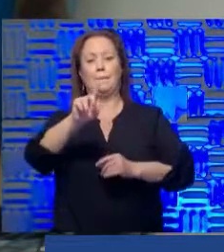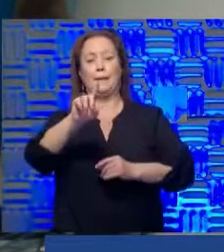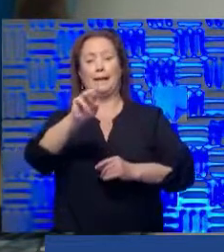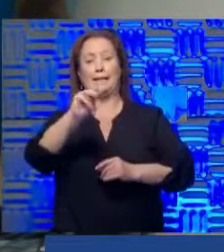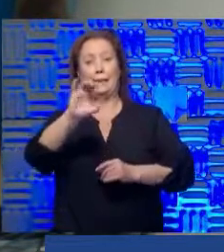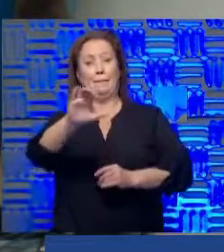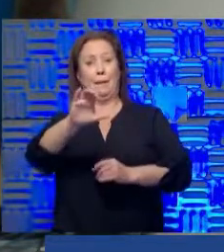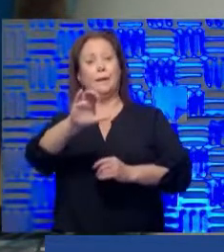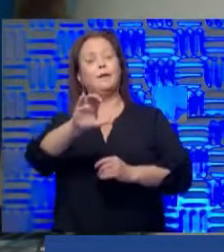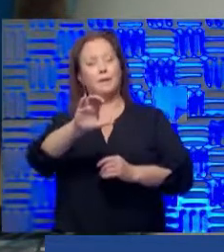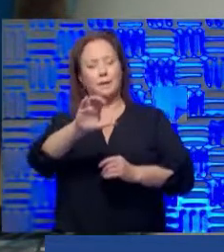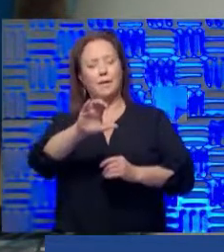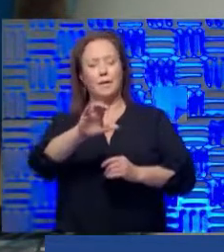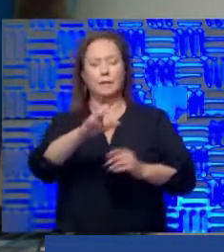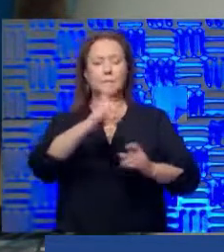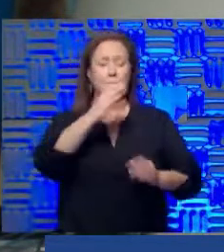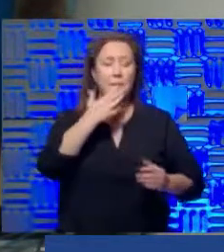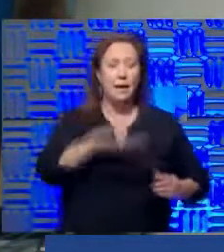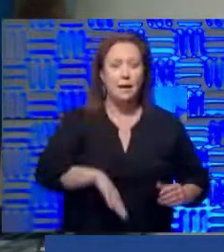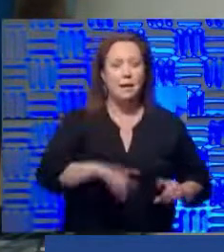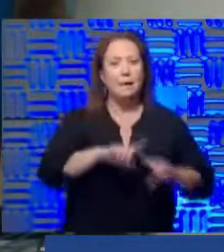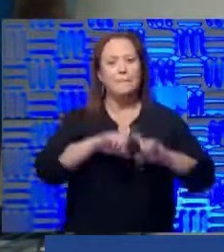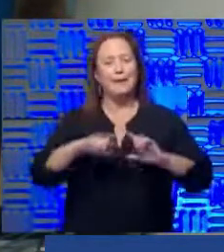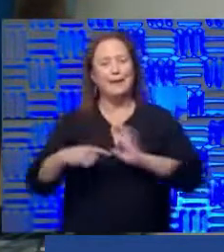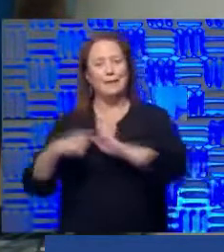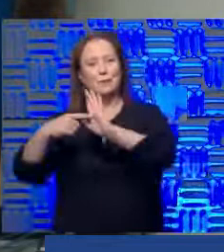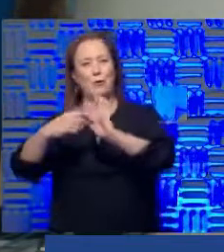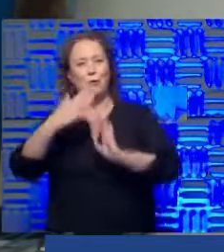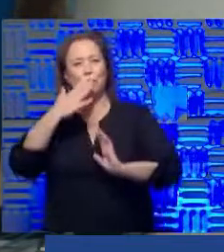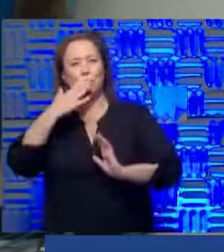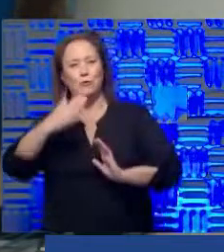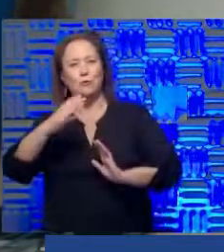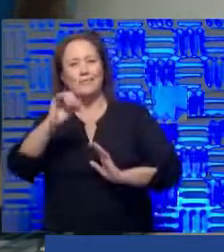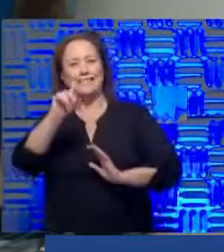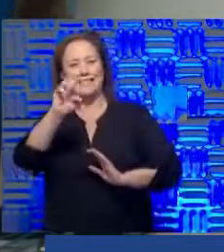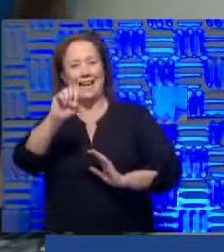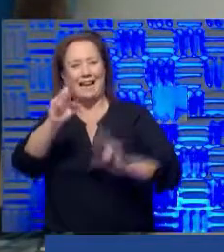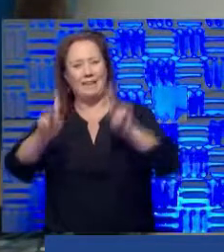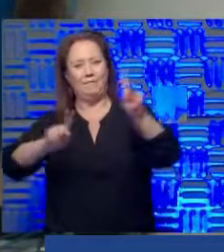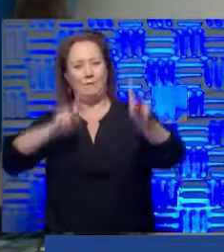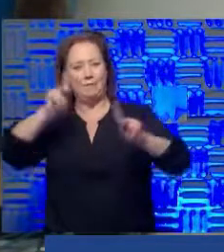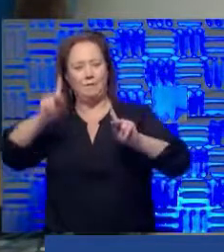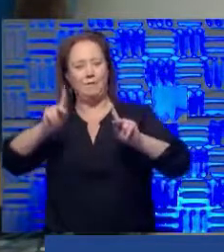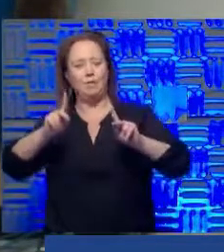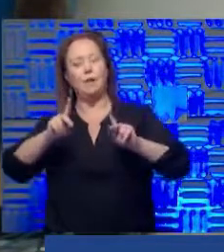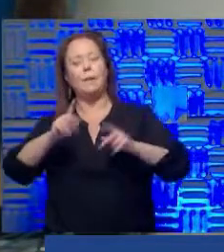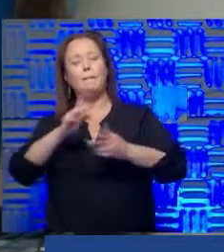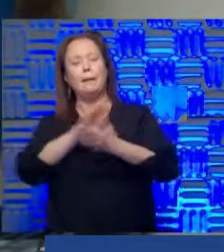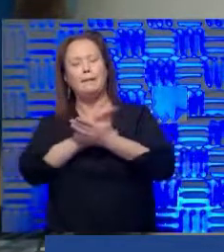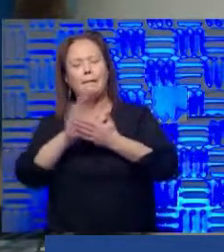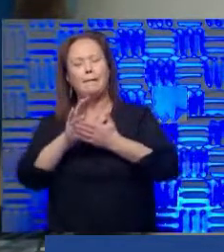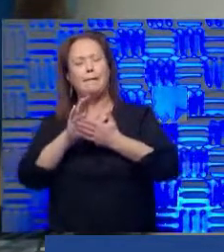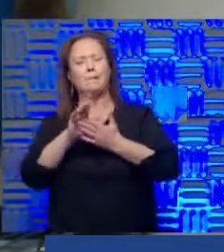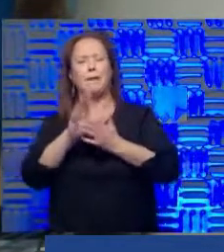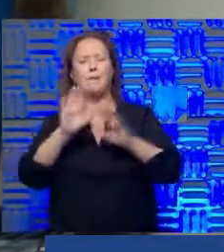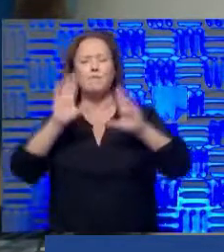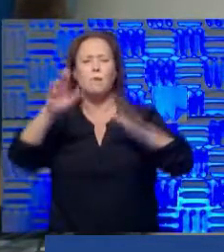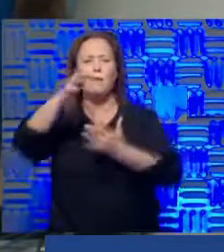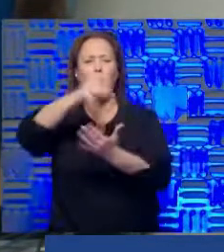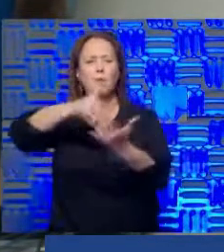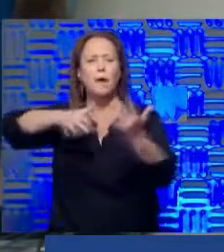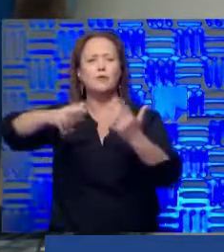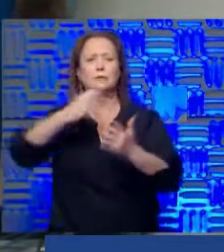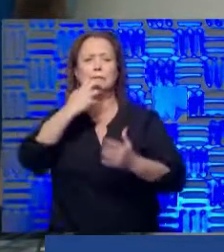bring out the good side of people. So that good side of humanity, being kind, having great interactions, having